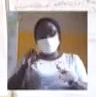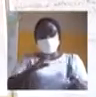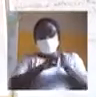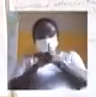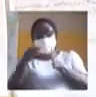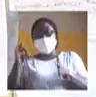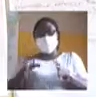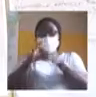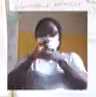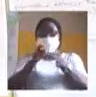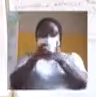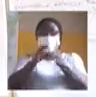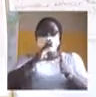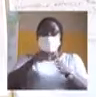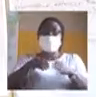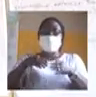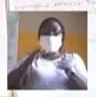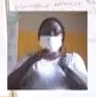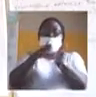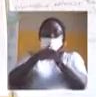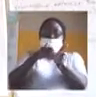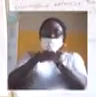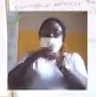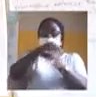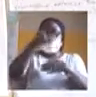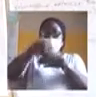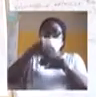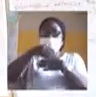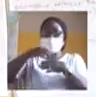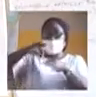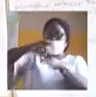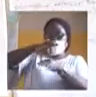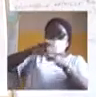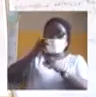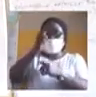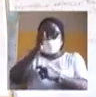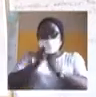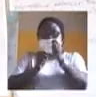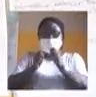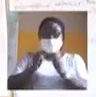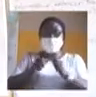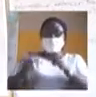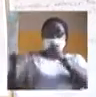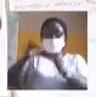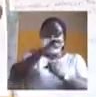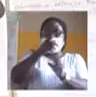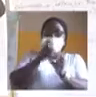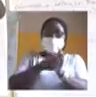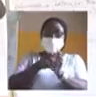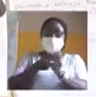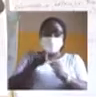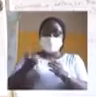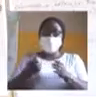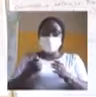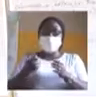milk, car and petrol. These face masks that I'm wearing and the